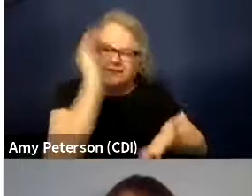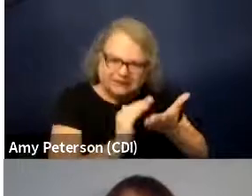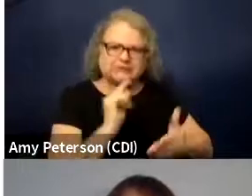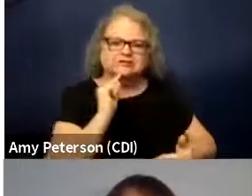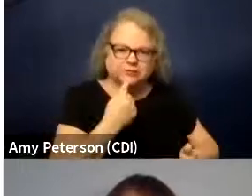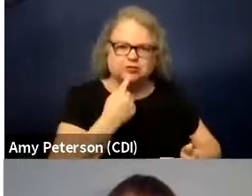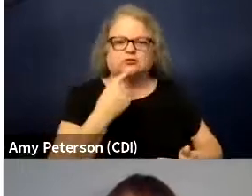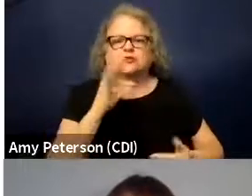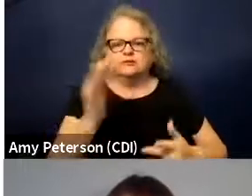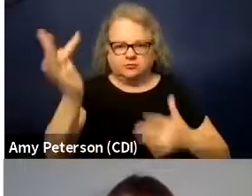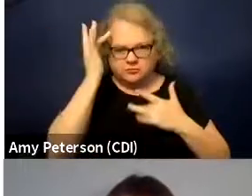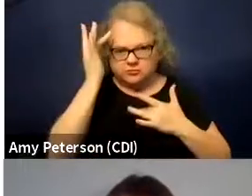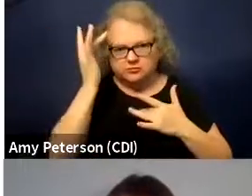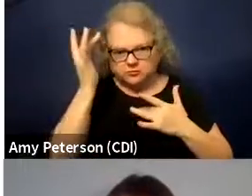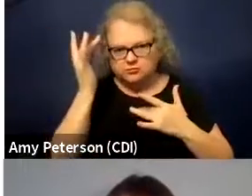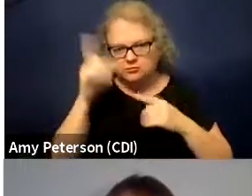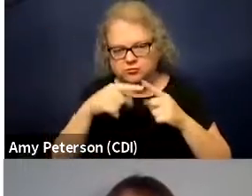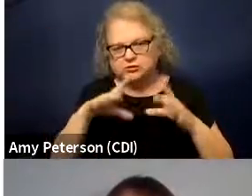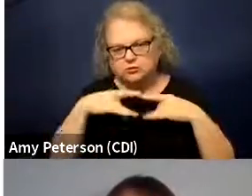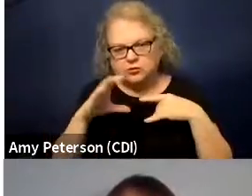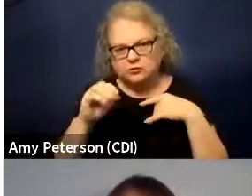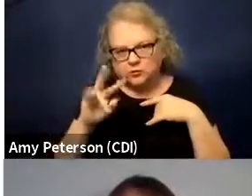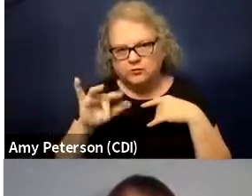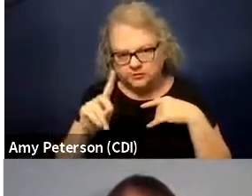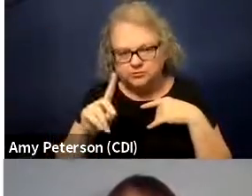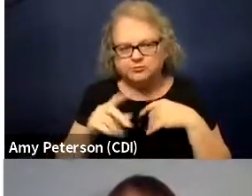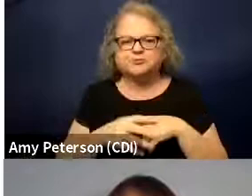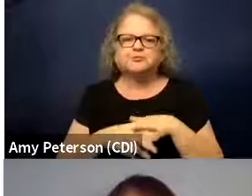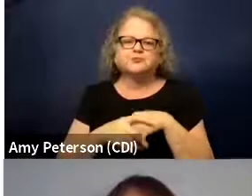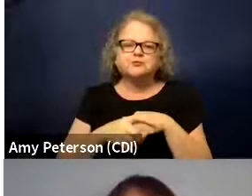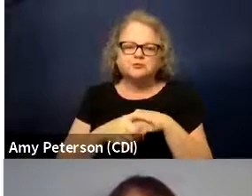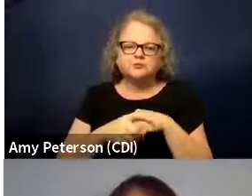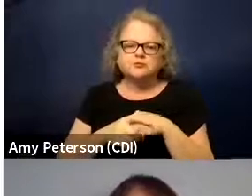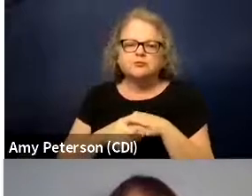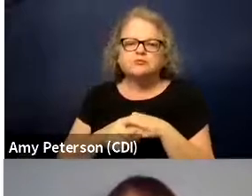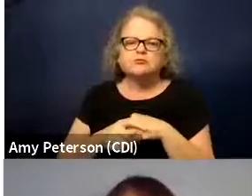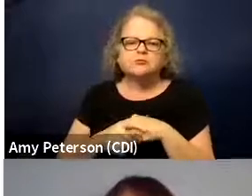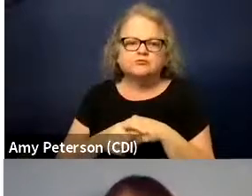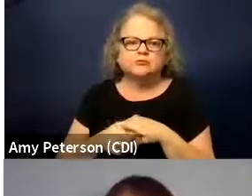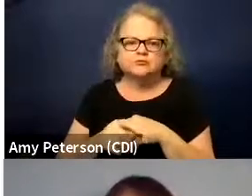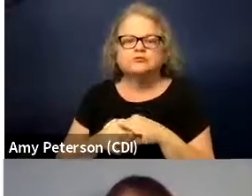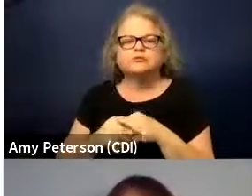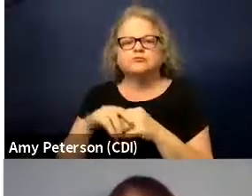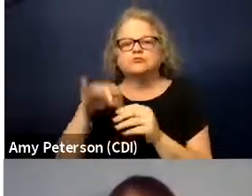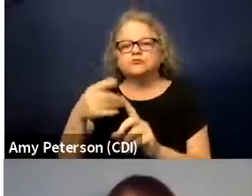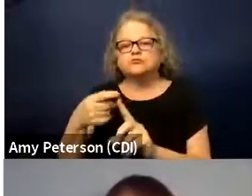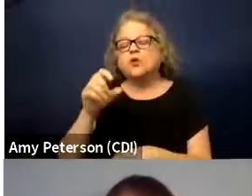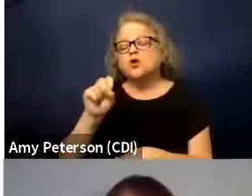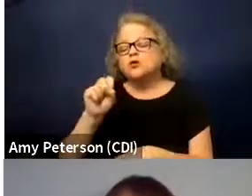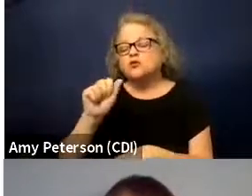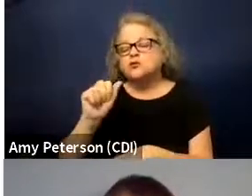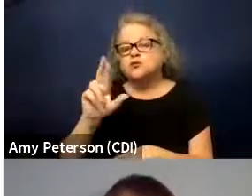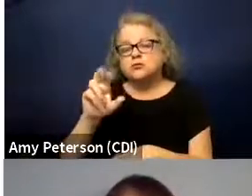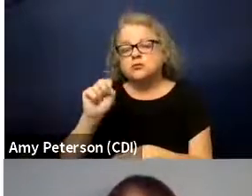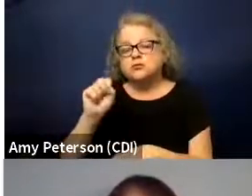SARS-CoV-2 is a respiratory virus. That means it gets into your body through your nasal passages, your mouth,